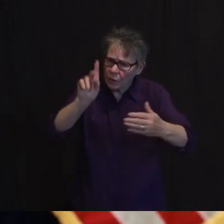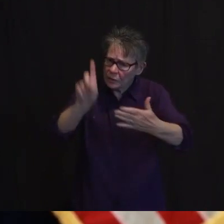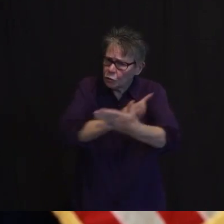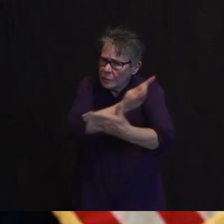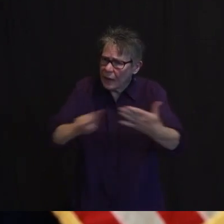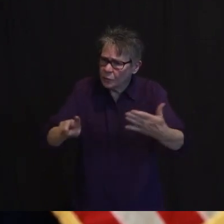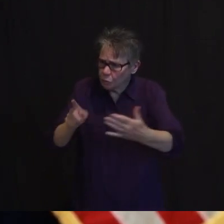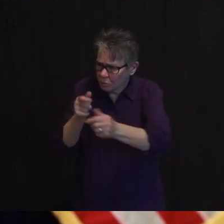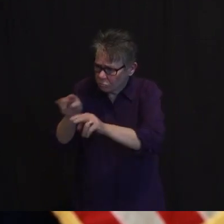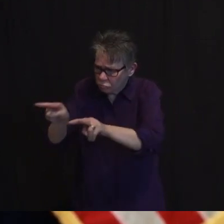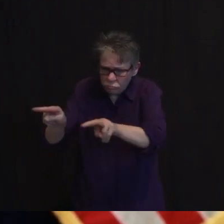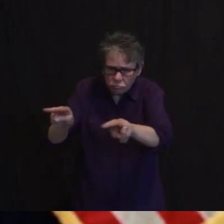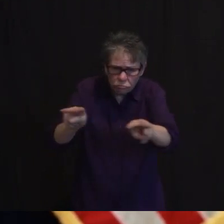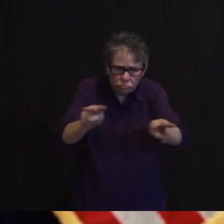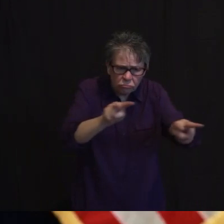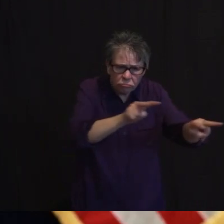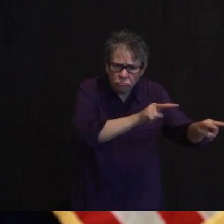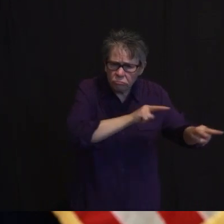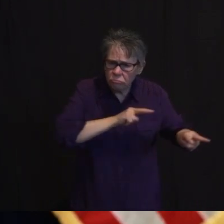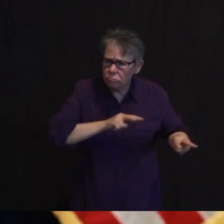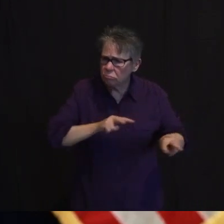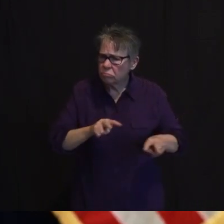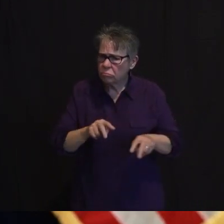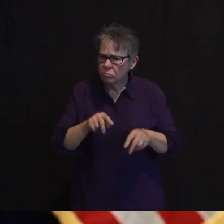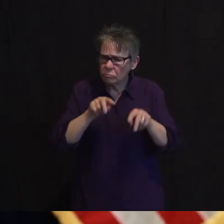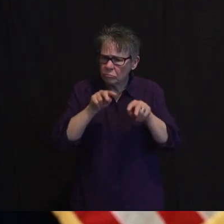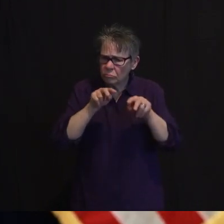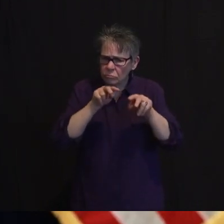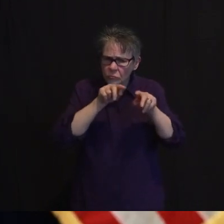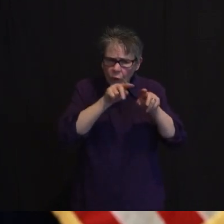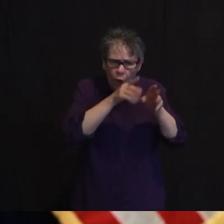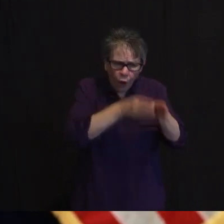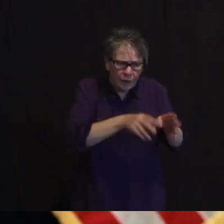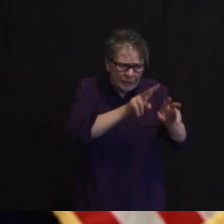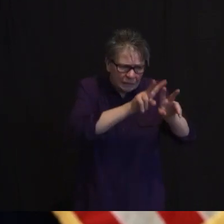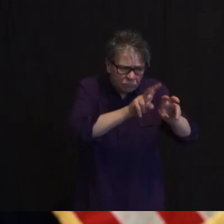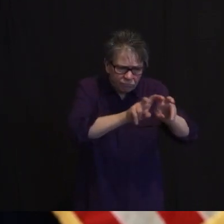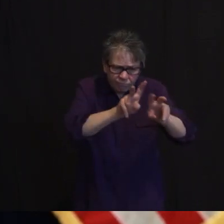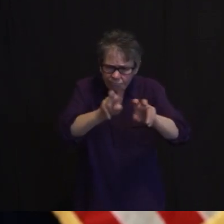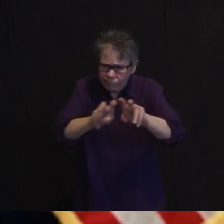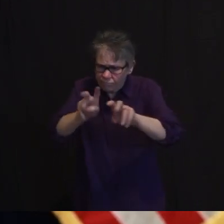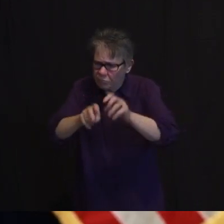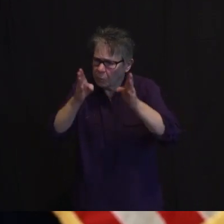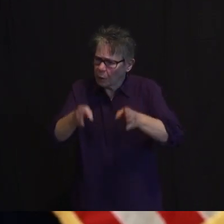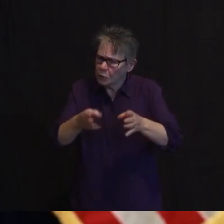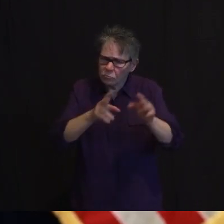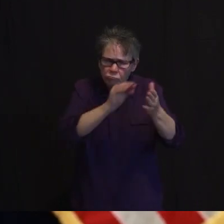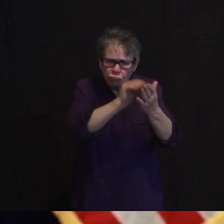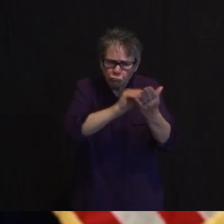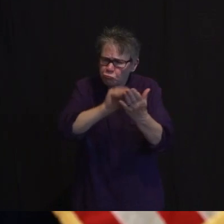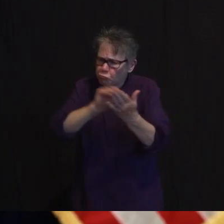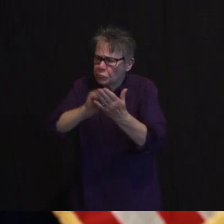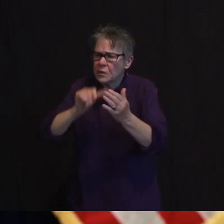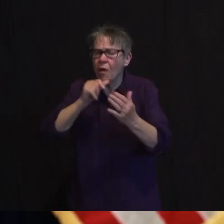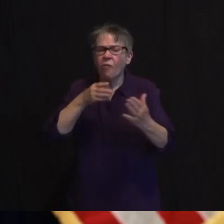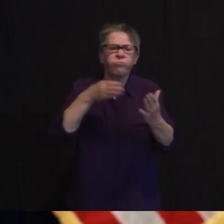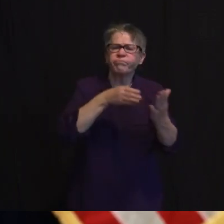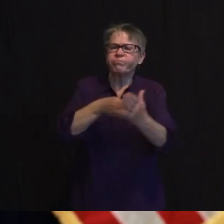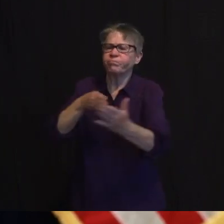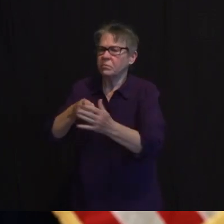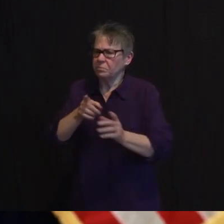No matter in terms of judgment of a person's worth. Turns out you can't buy your way to salvation, and that's the way it should be.